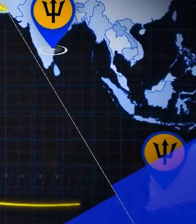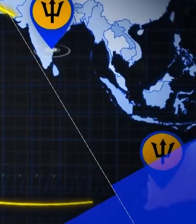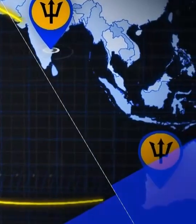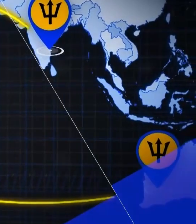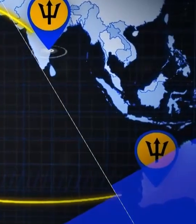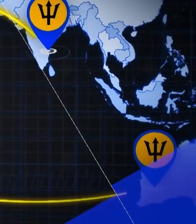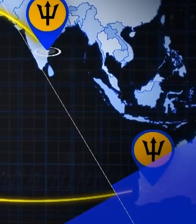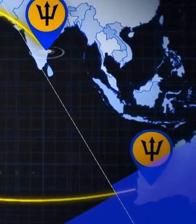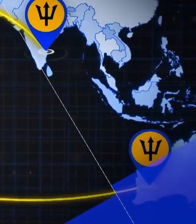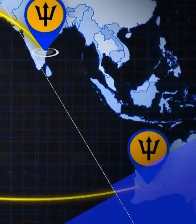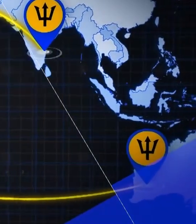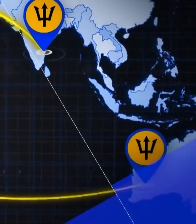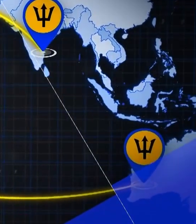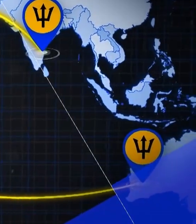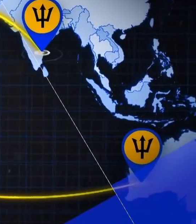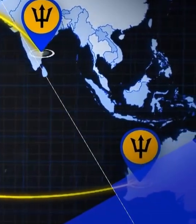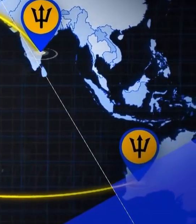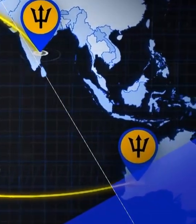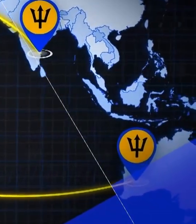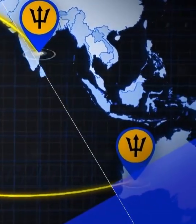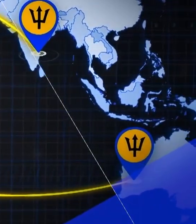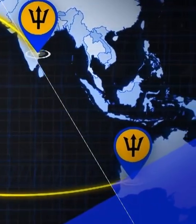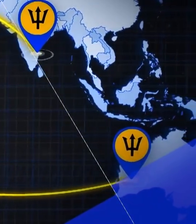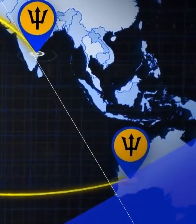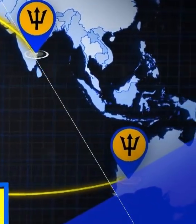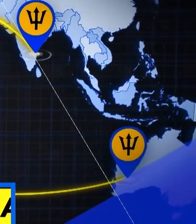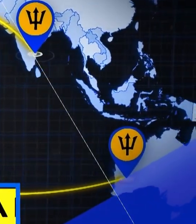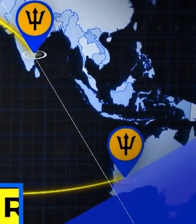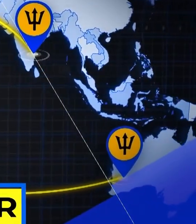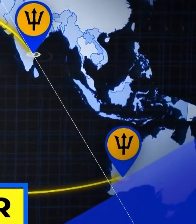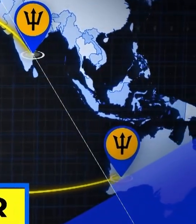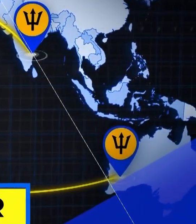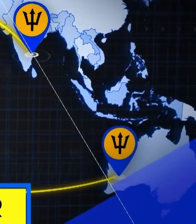morningbarbados@cbc.vb. And together we will travel the world.